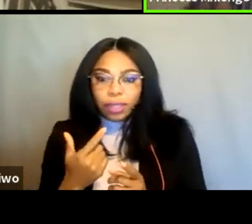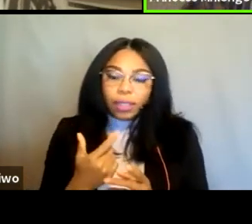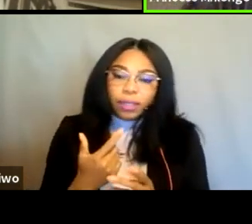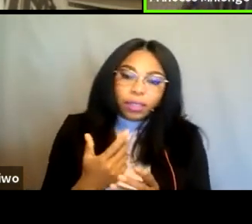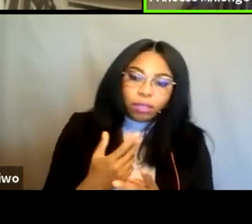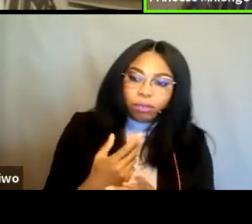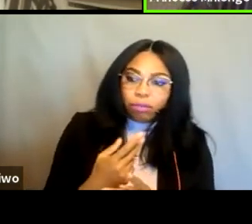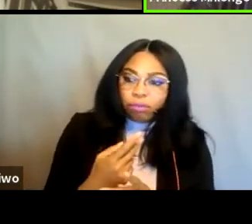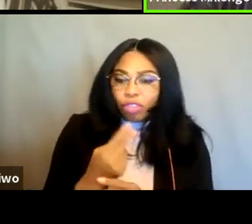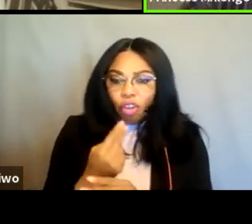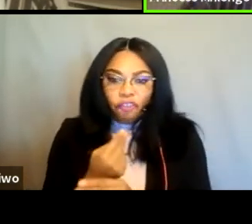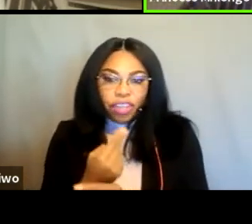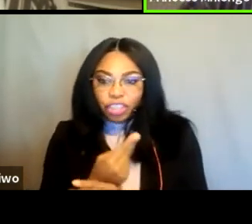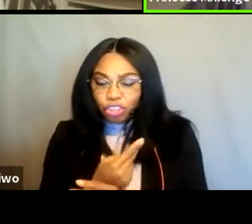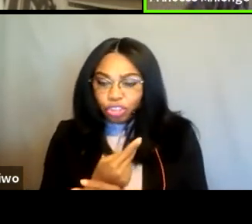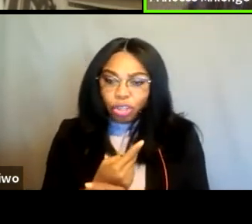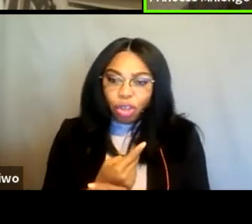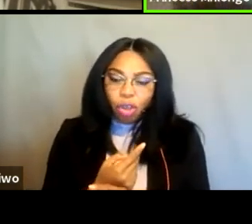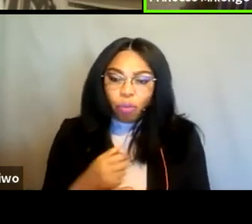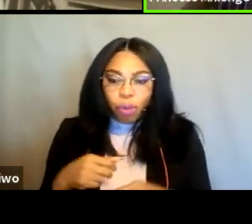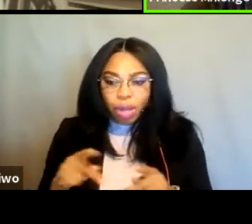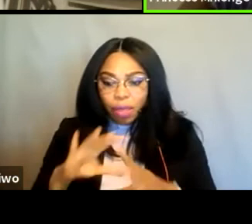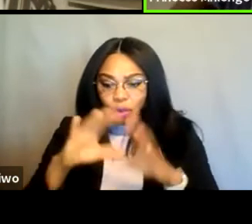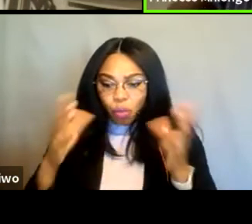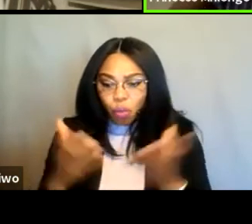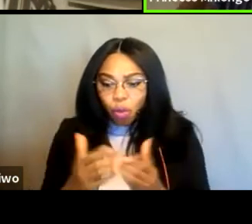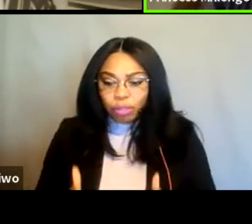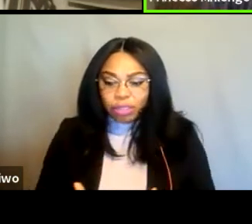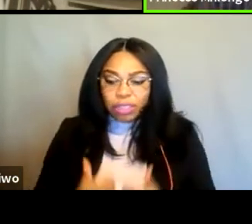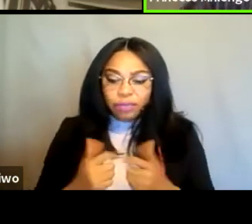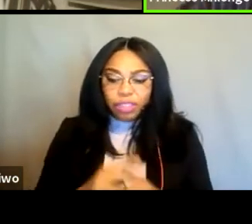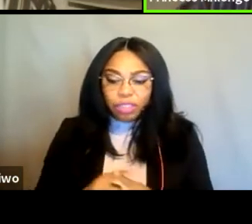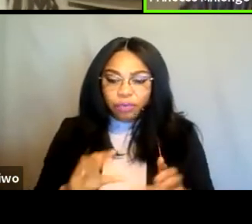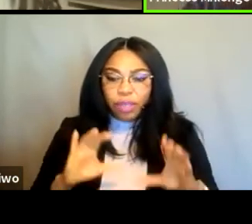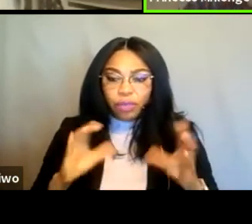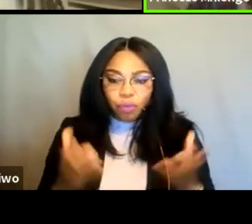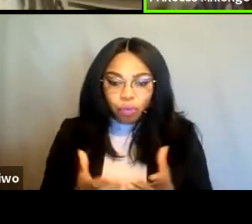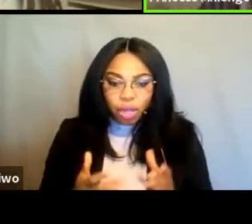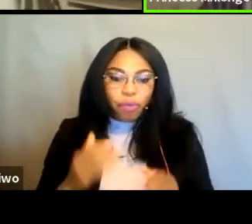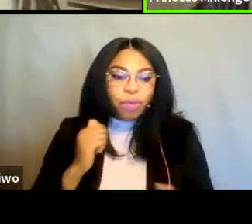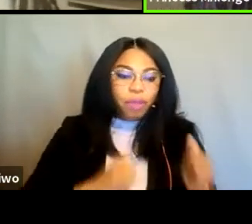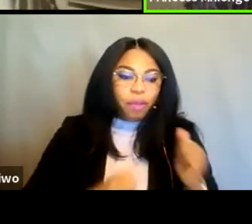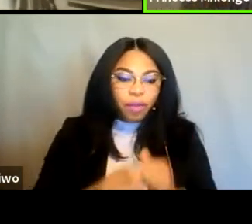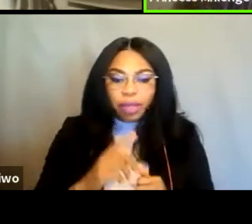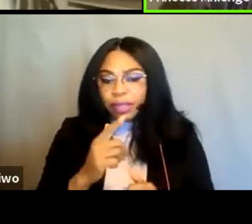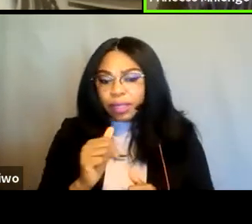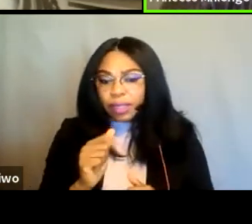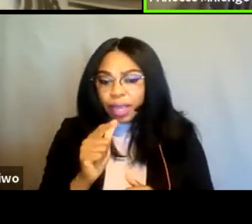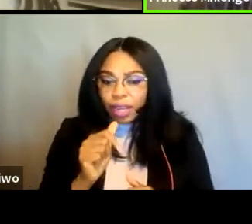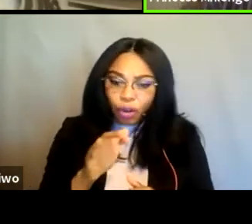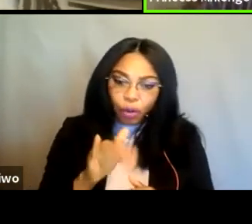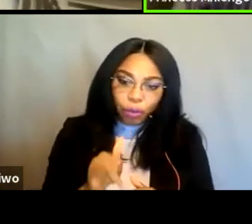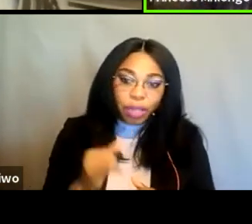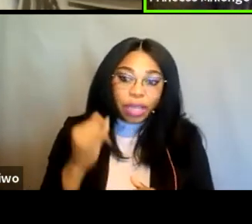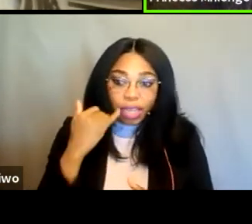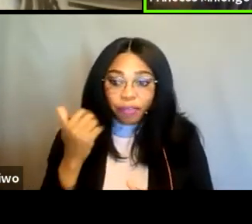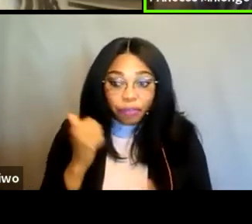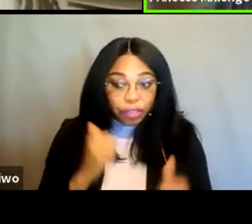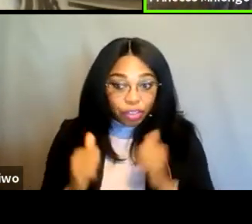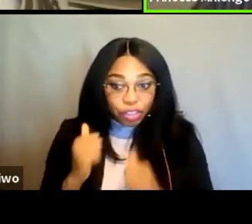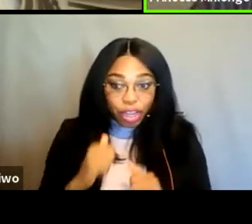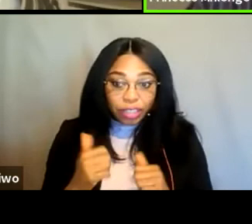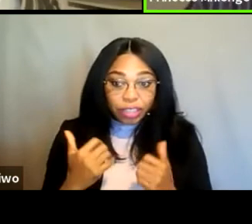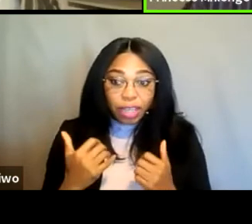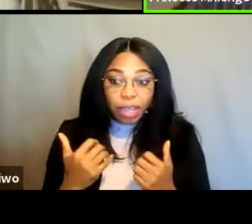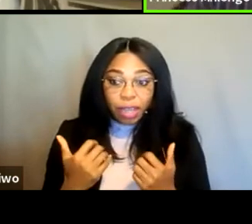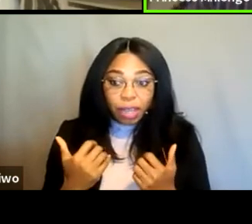the work to live in a different way. So we're performing it in galleries, we're performing it in, if it's a theater, we, you know,